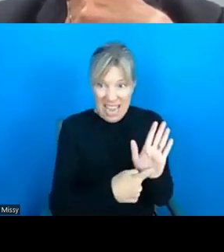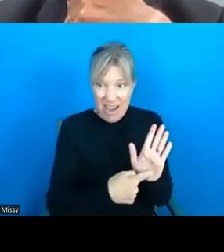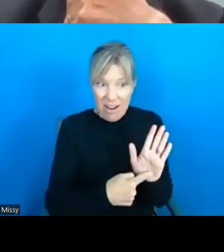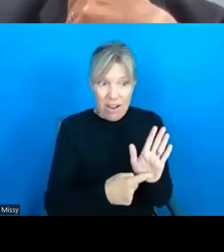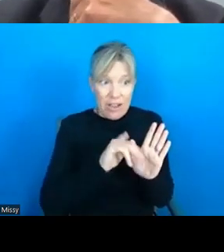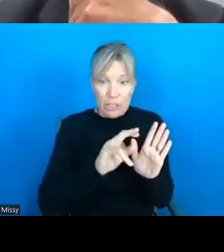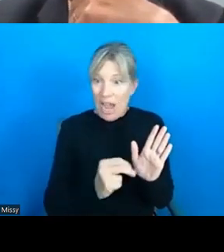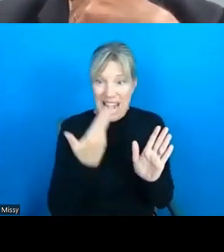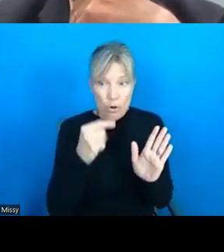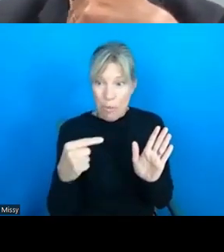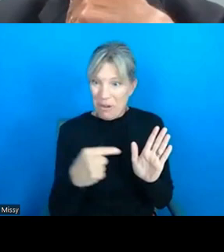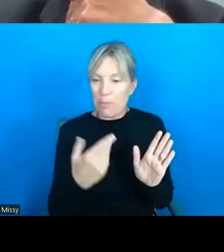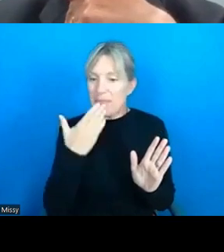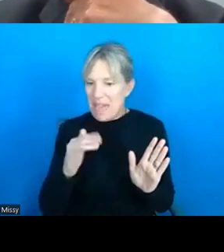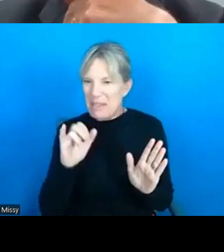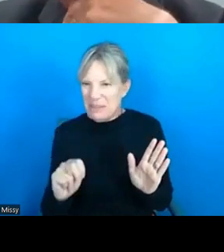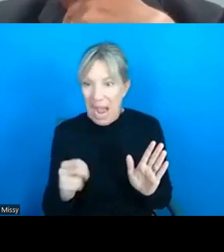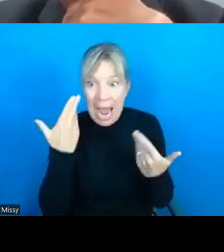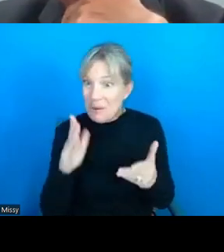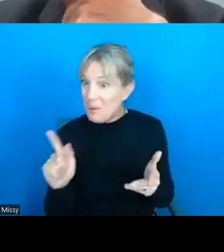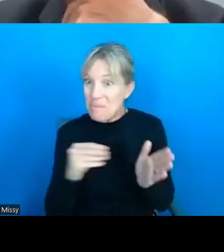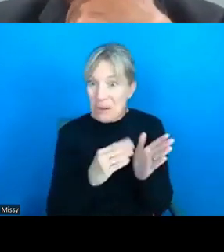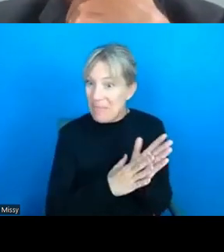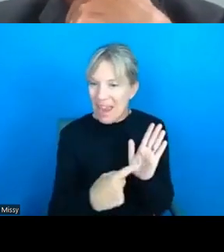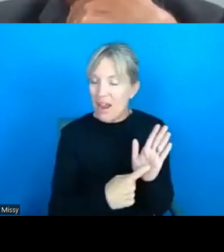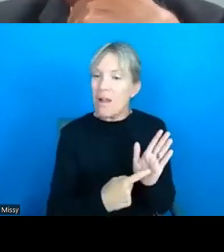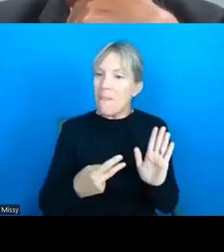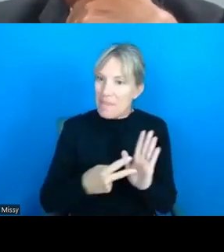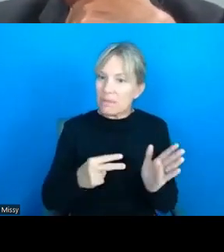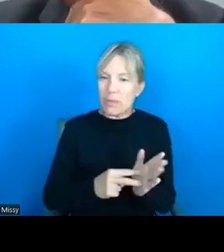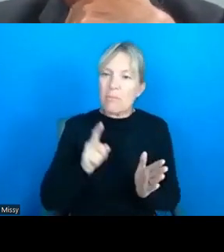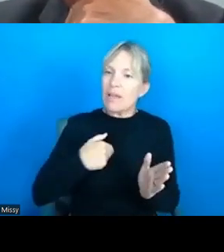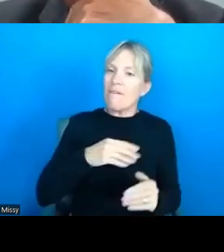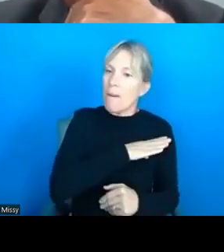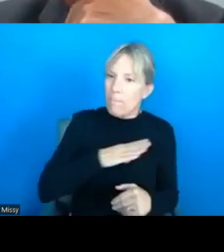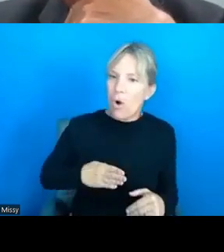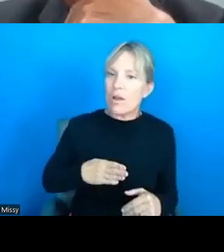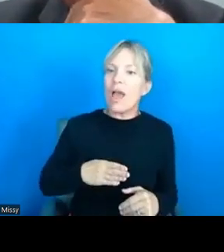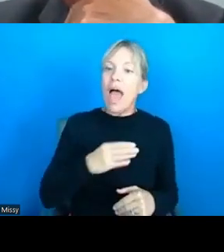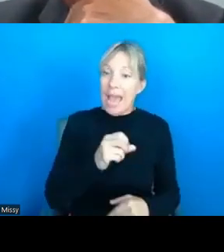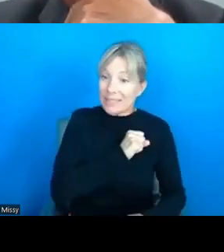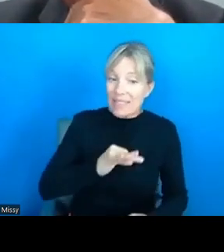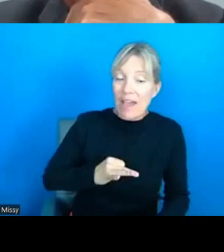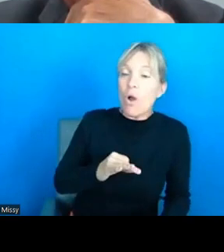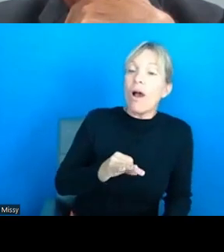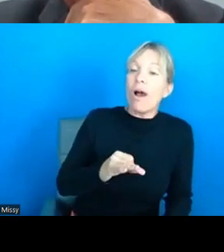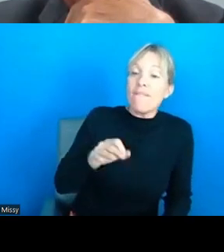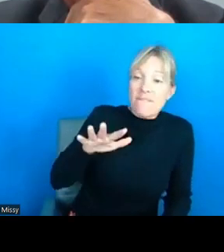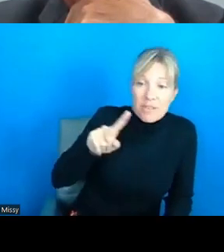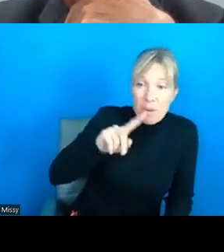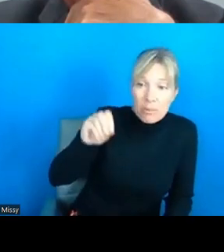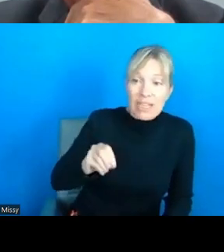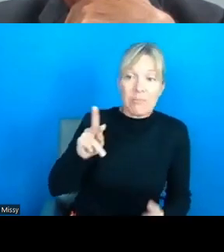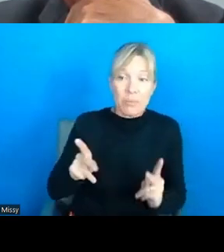didn't know you put it there, but thanks. This meant you had to have a board and staff of 51% majority people with